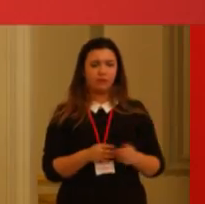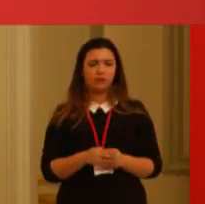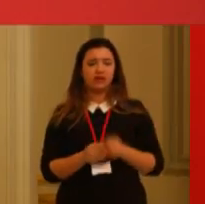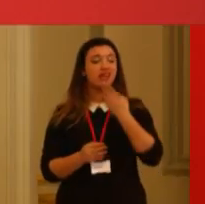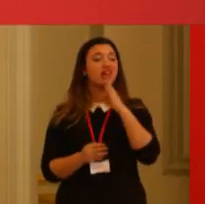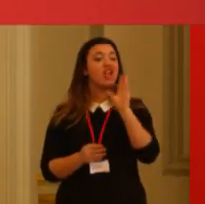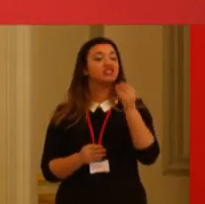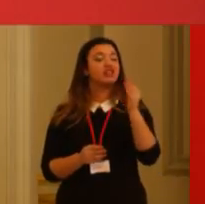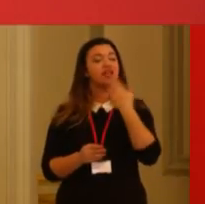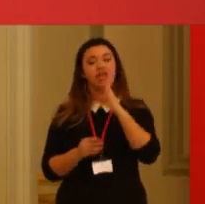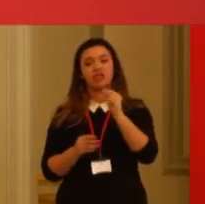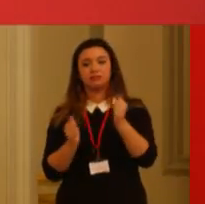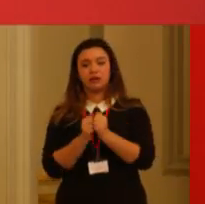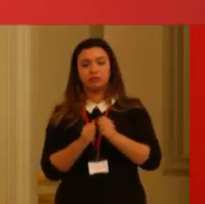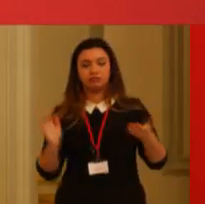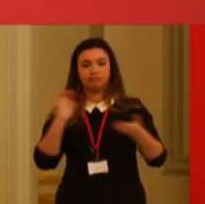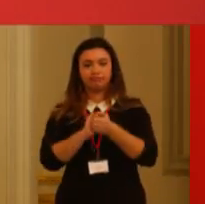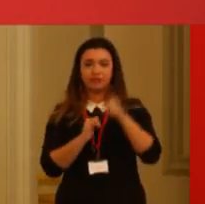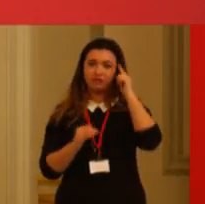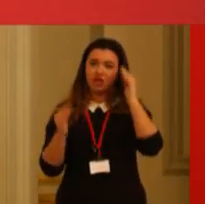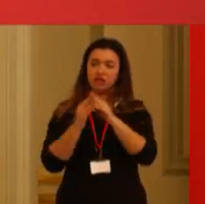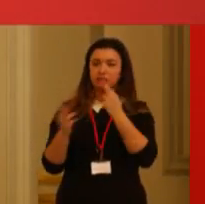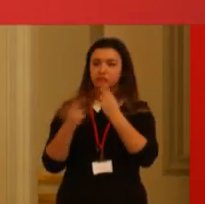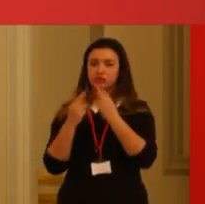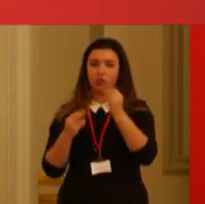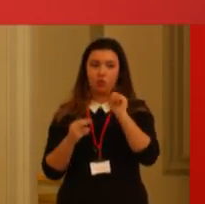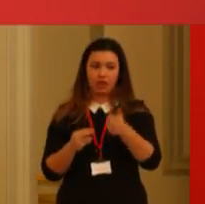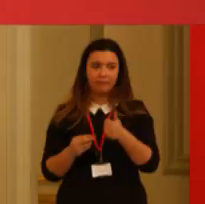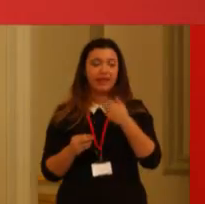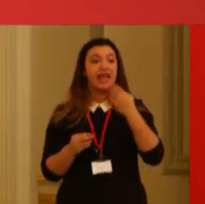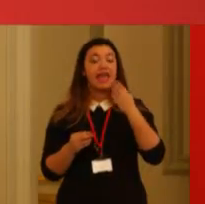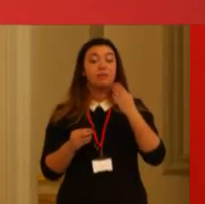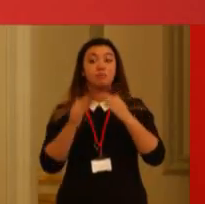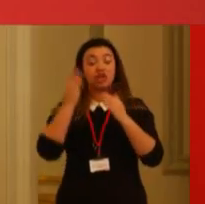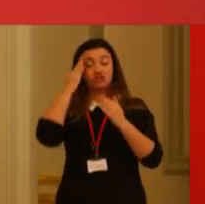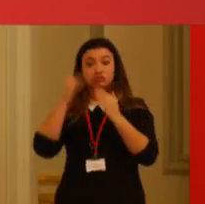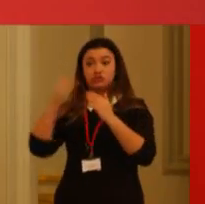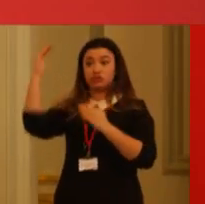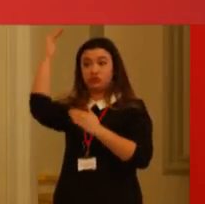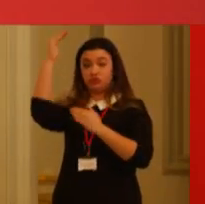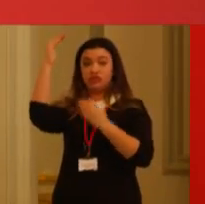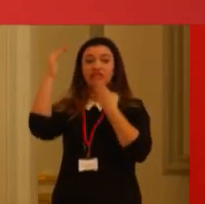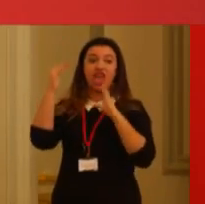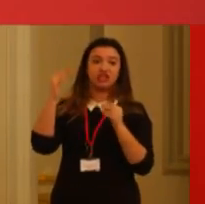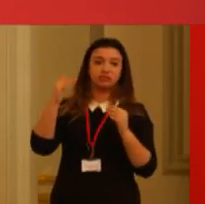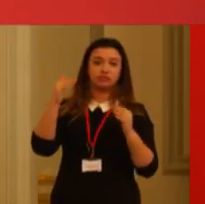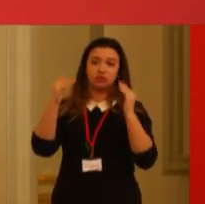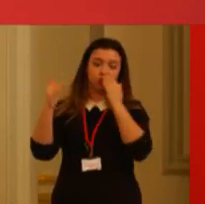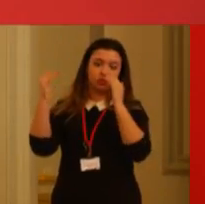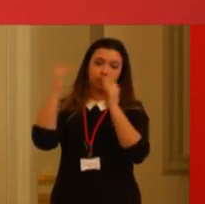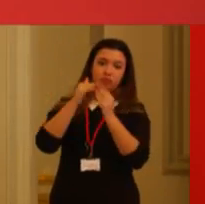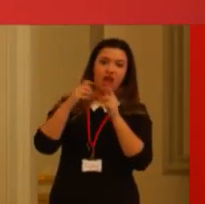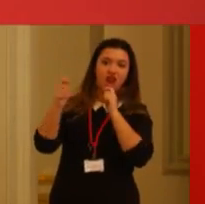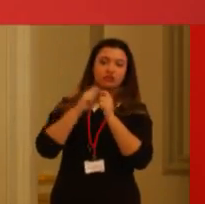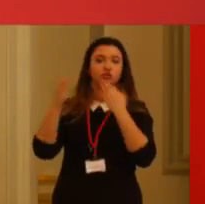need contact, connection, mentorship, sort of peer interchange, mentorship from